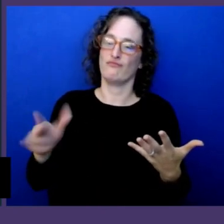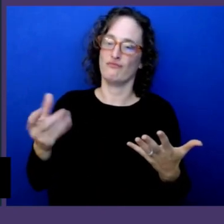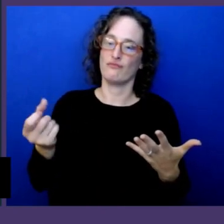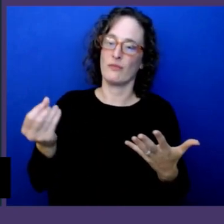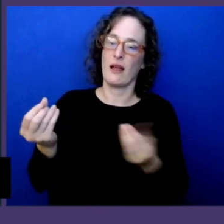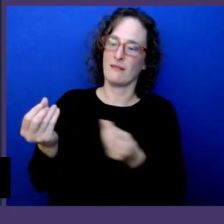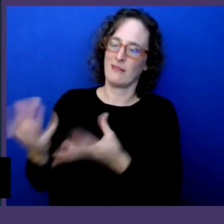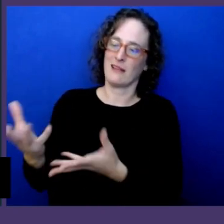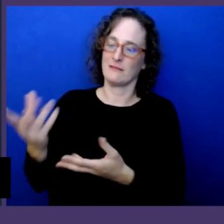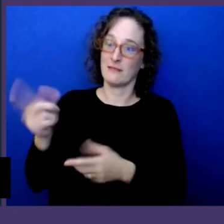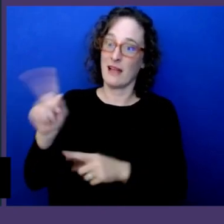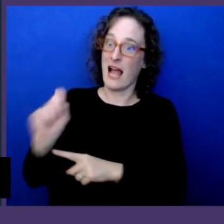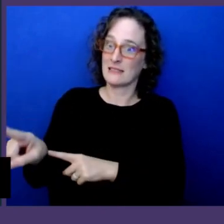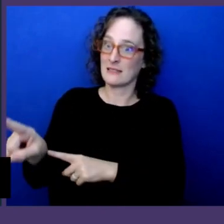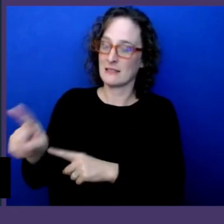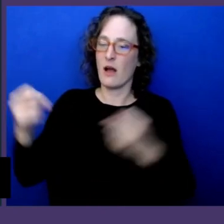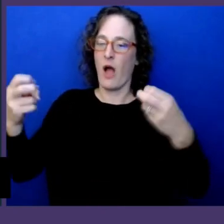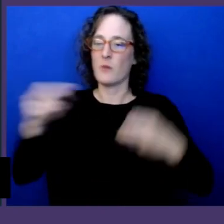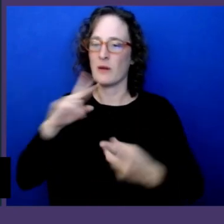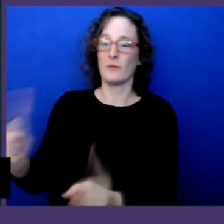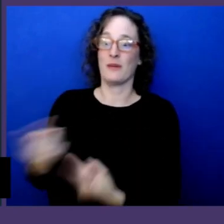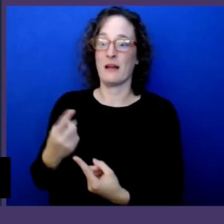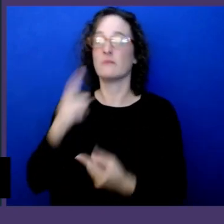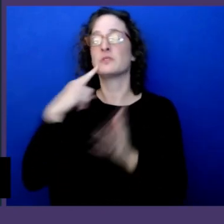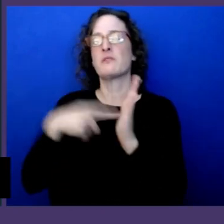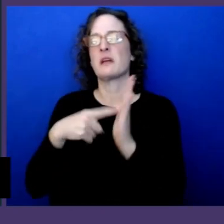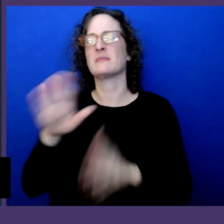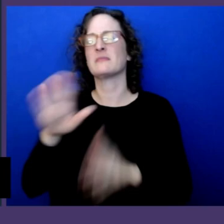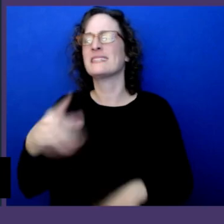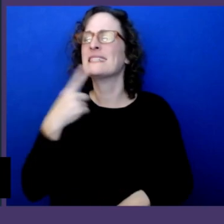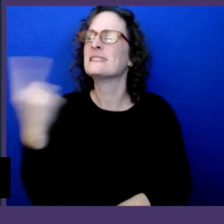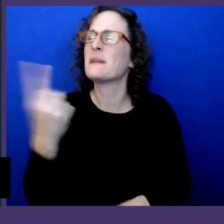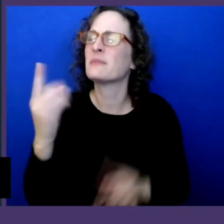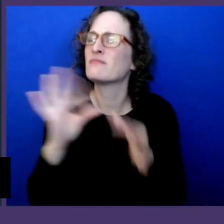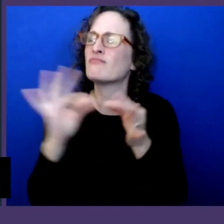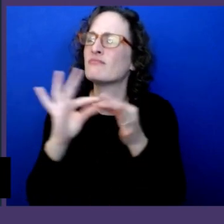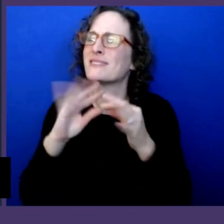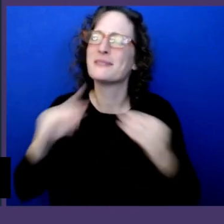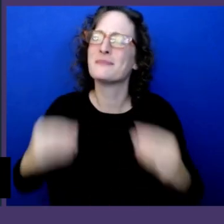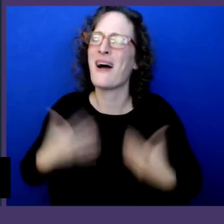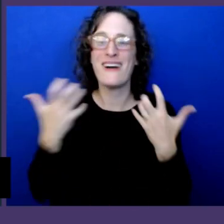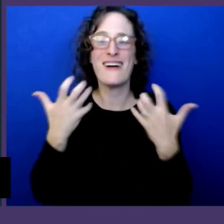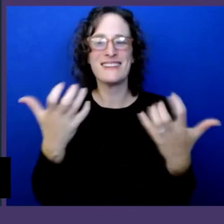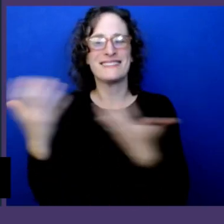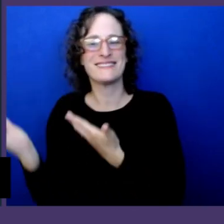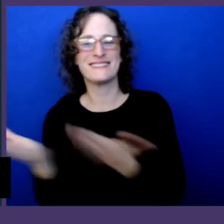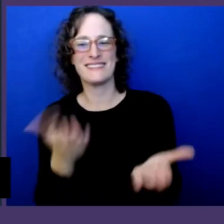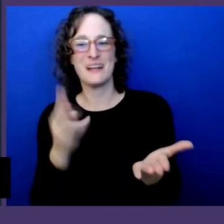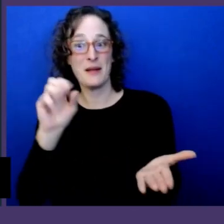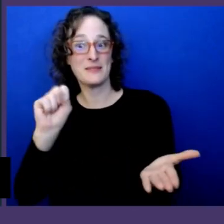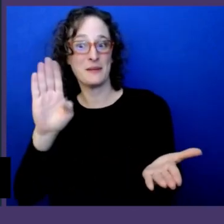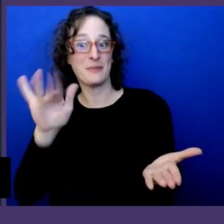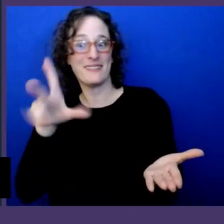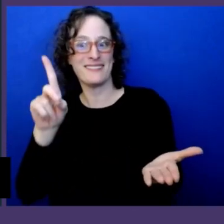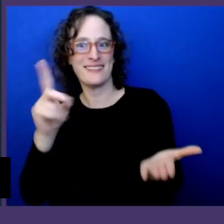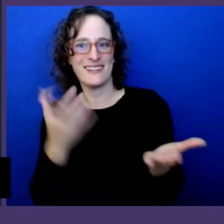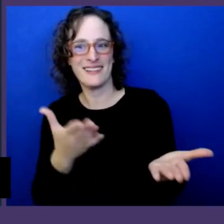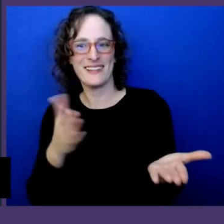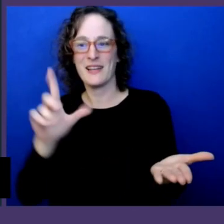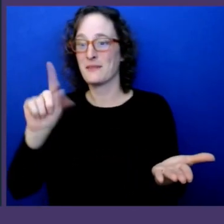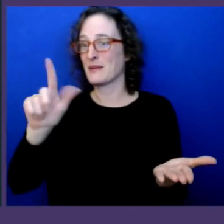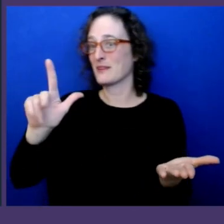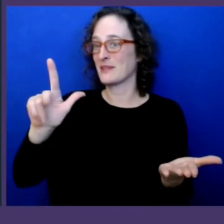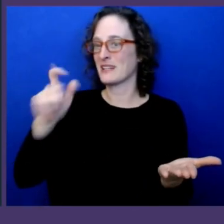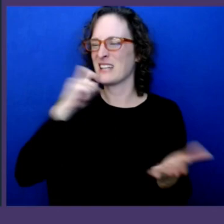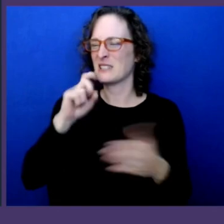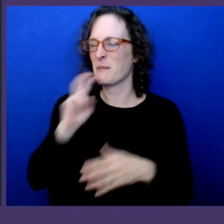said, can you say something to inspire the audience of Microsoft Build 2023? And I just punched this into Python, and verbatim,